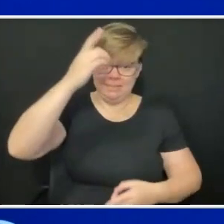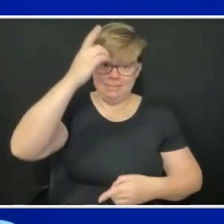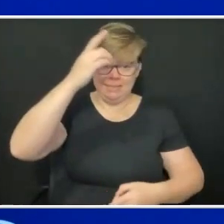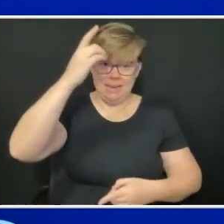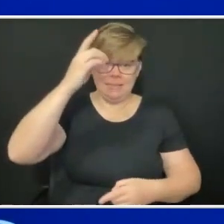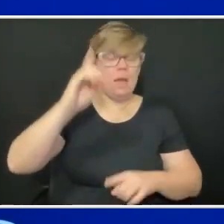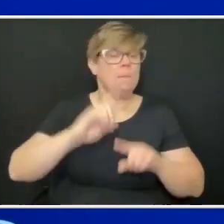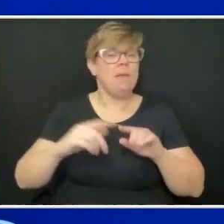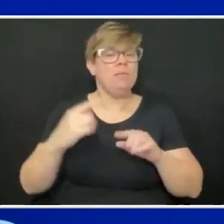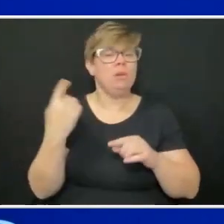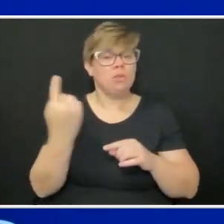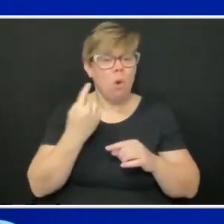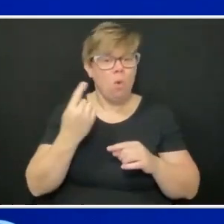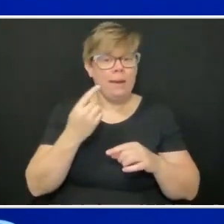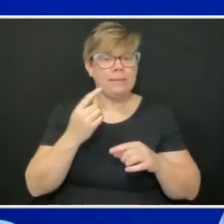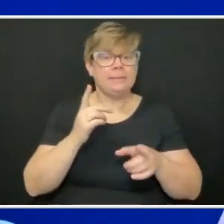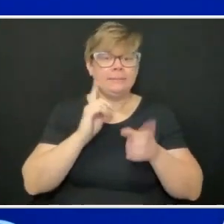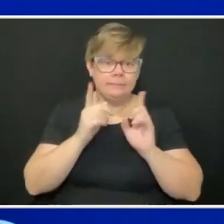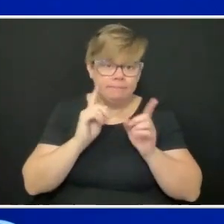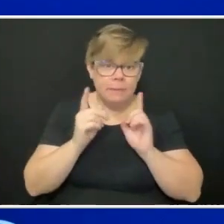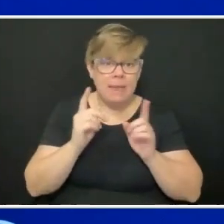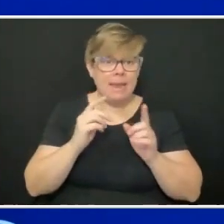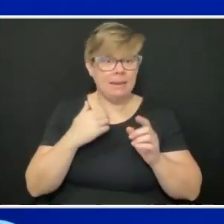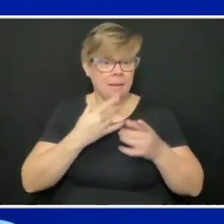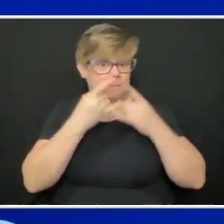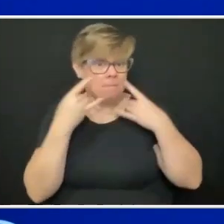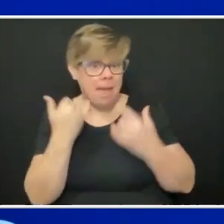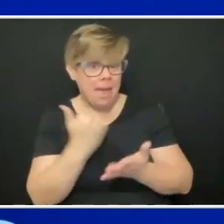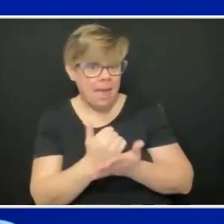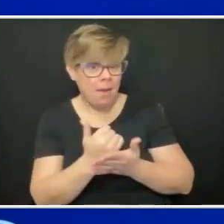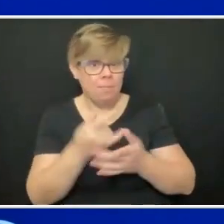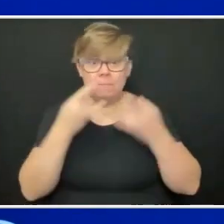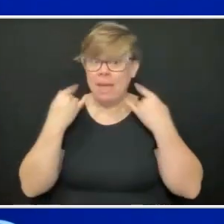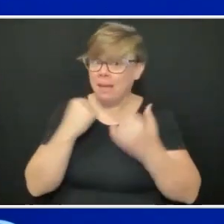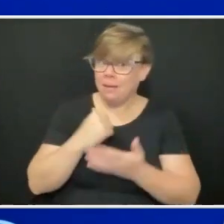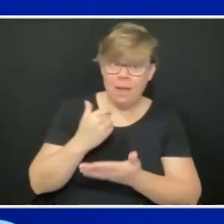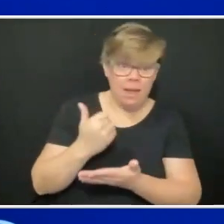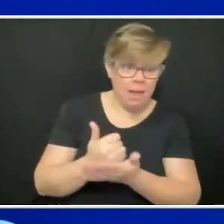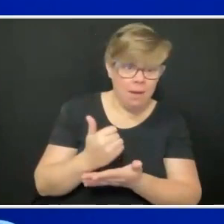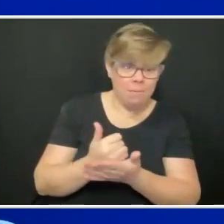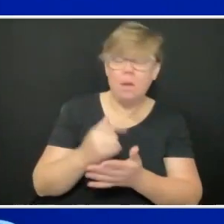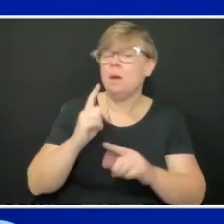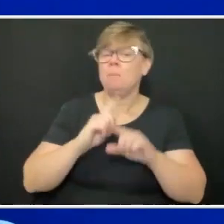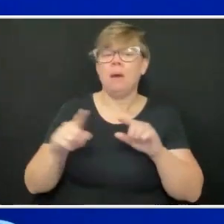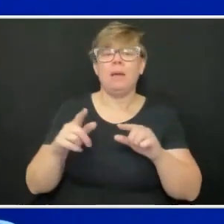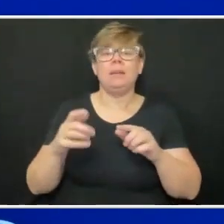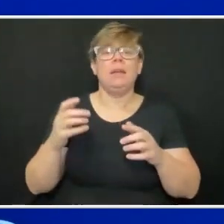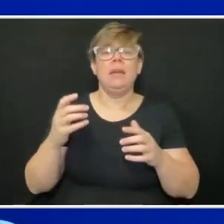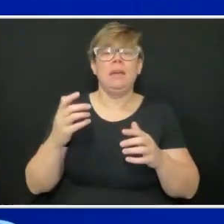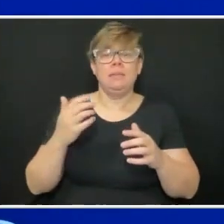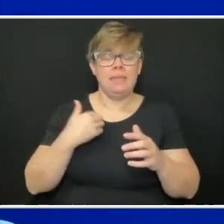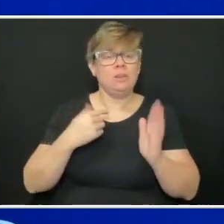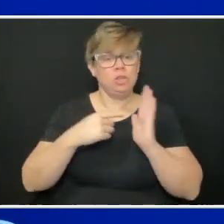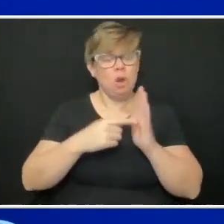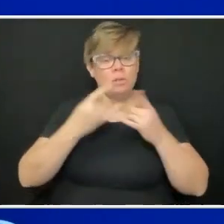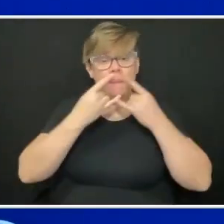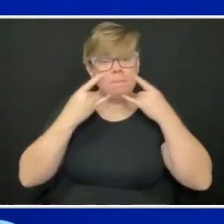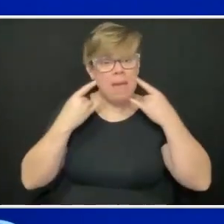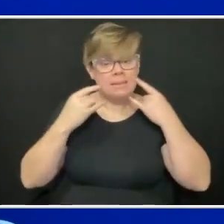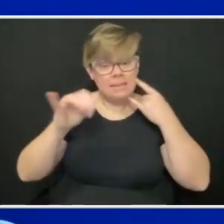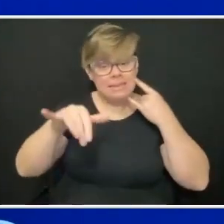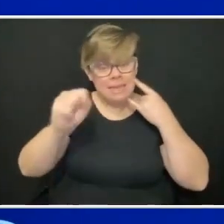debate over whether masking really helped. We know there was a large Bangladesh study, the randomized controlled trial, that showed masking did reduce rates